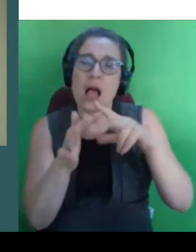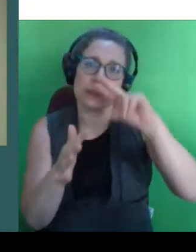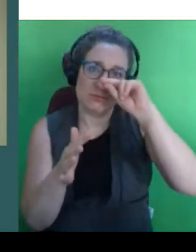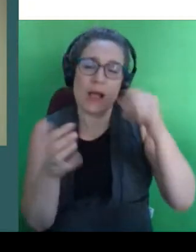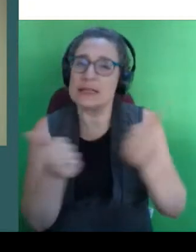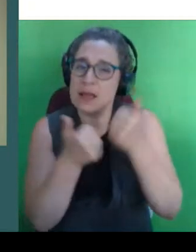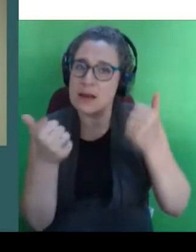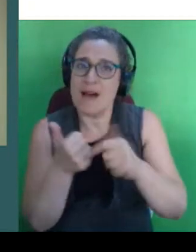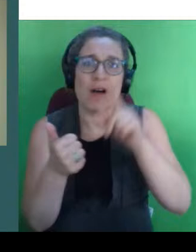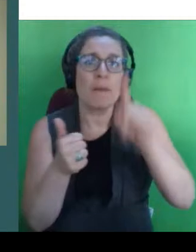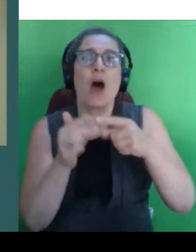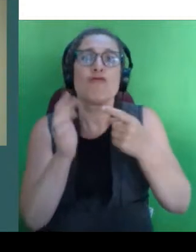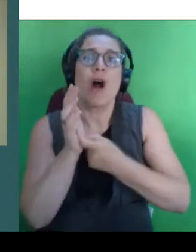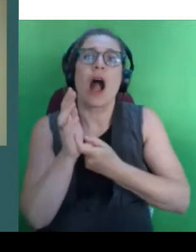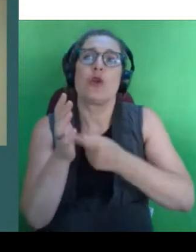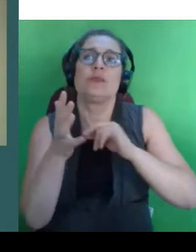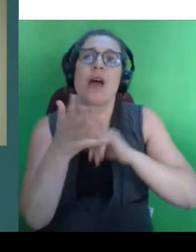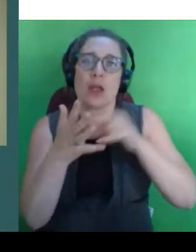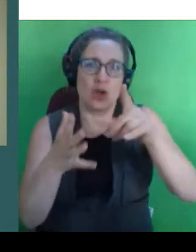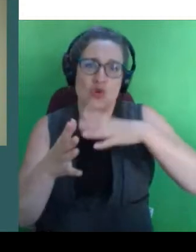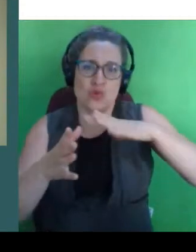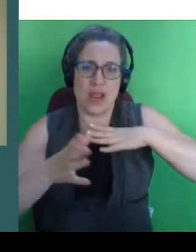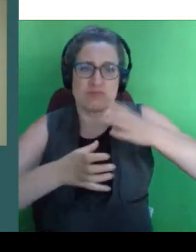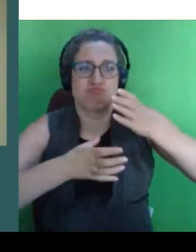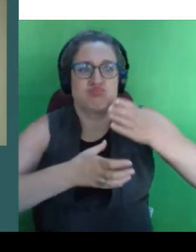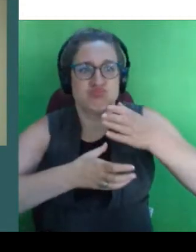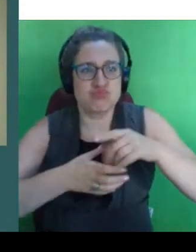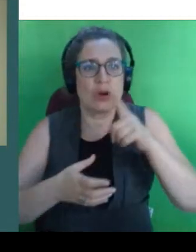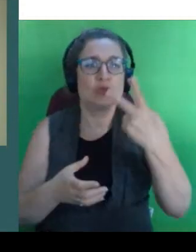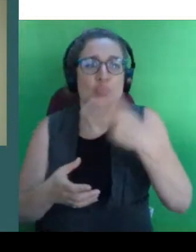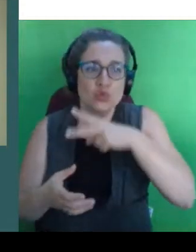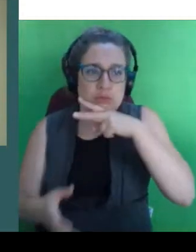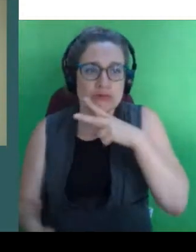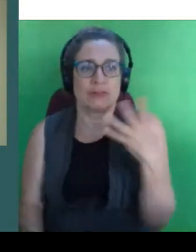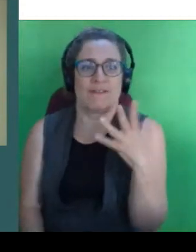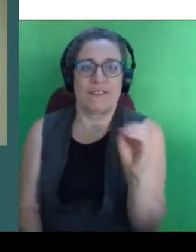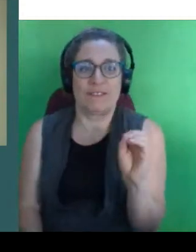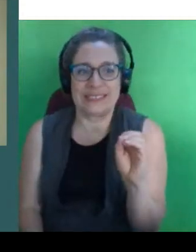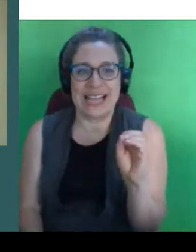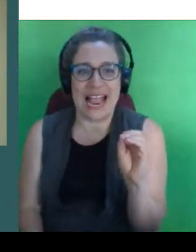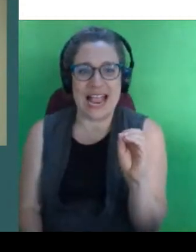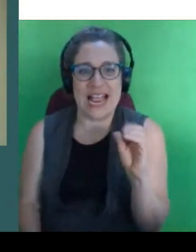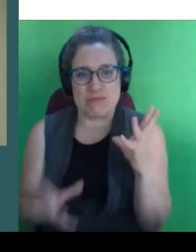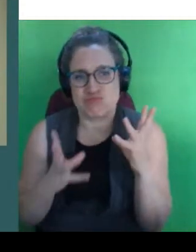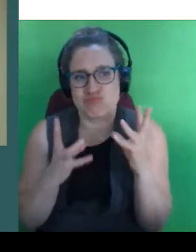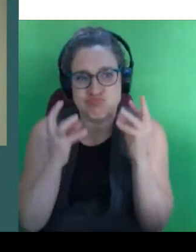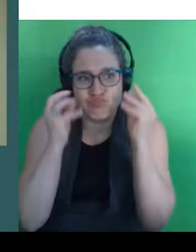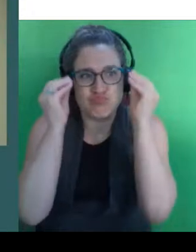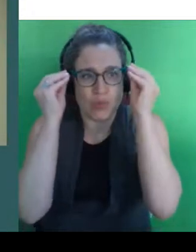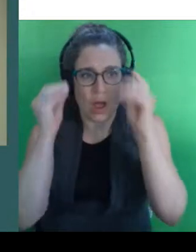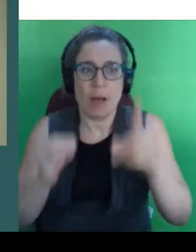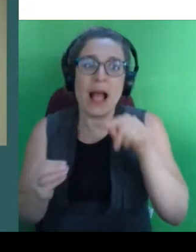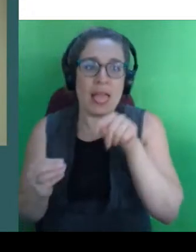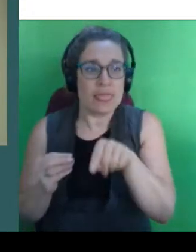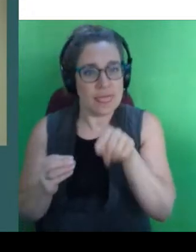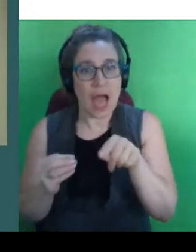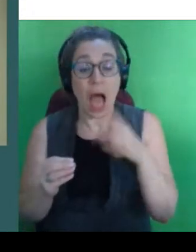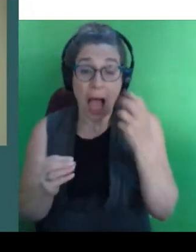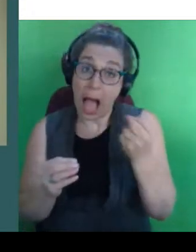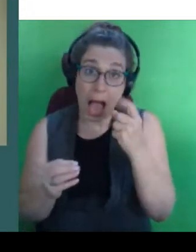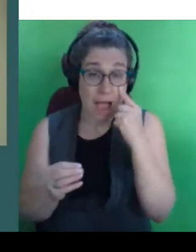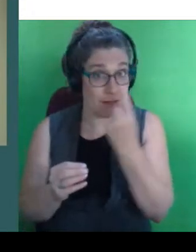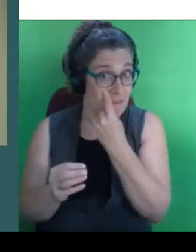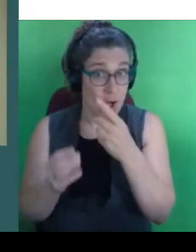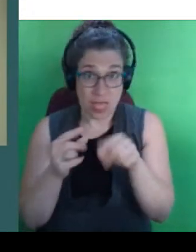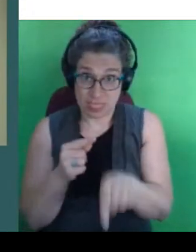big volume douches, about 250 mLs. And there's evidence that to do that in children,